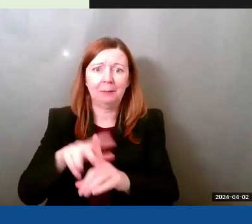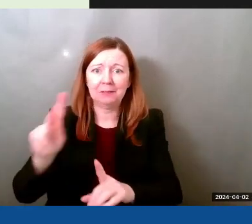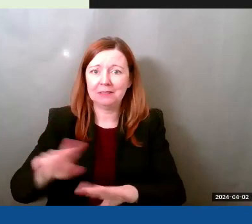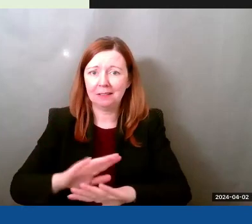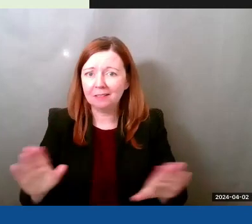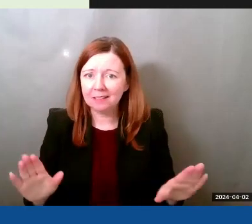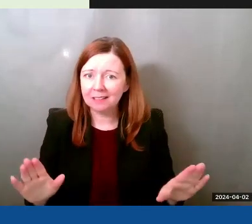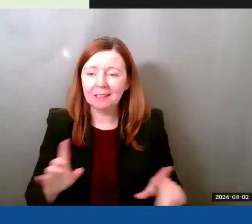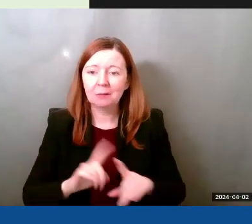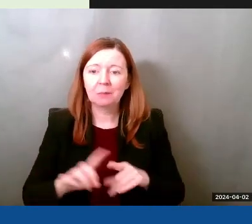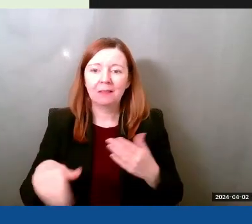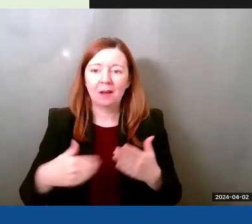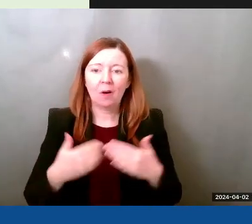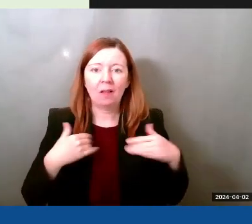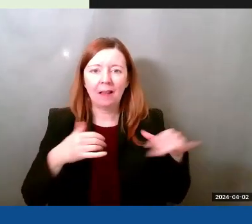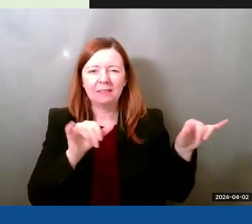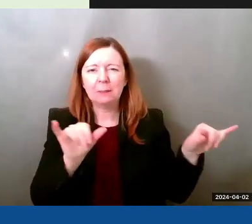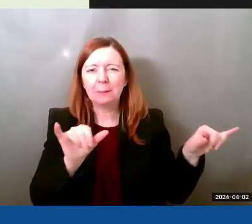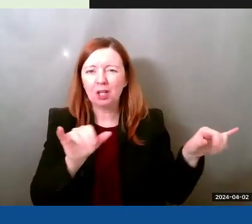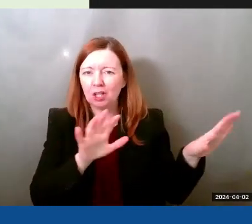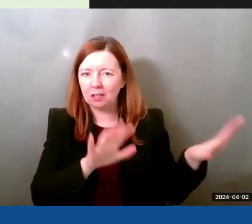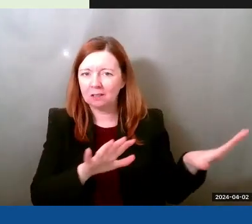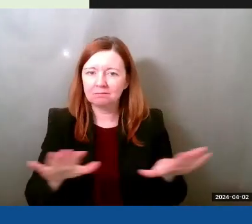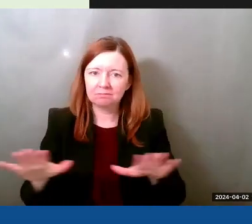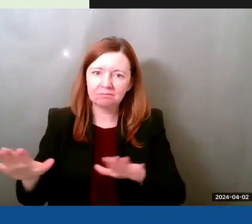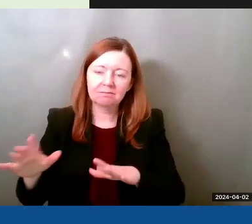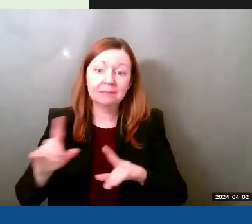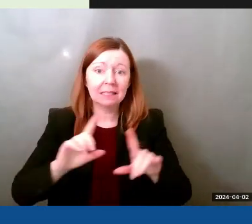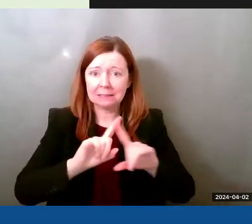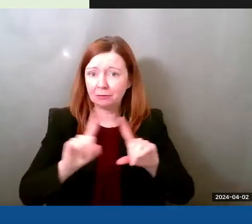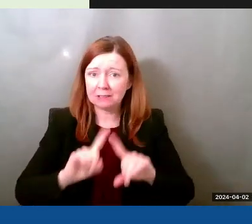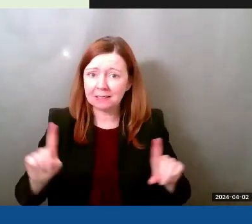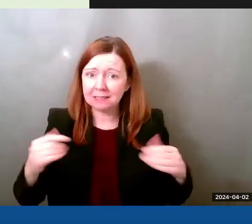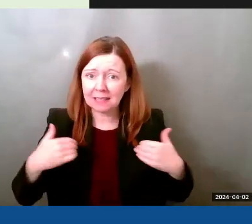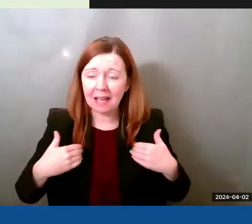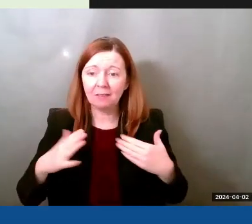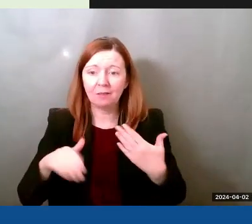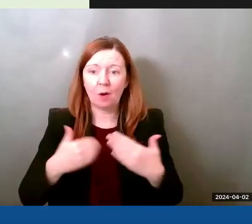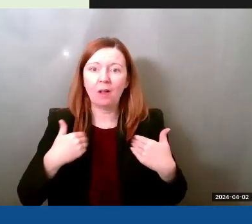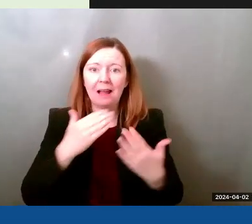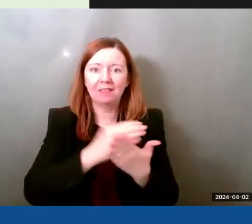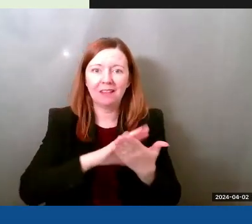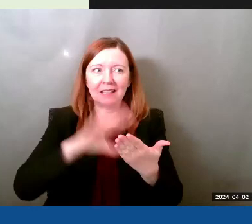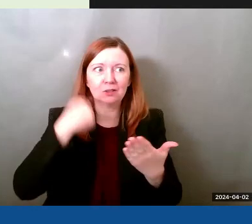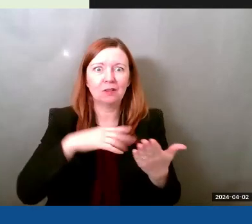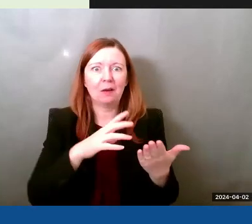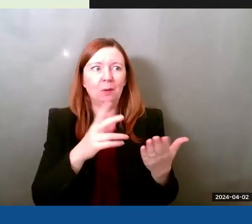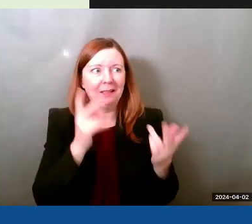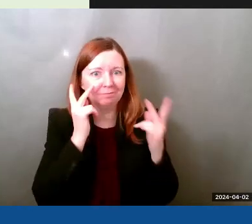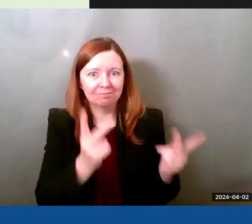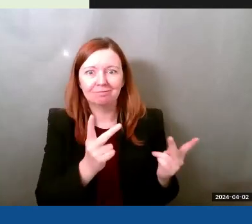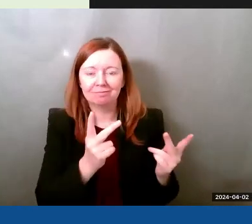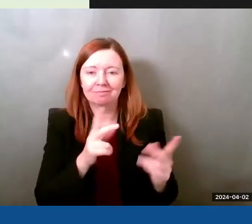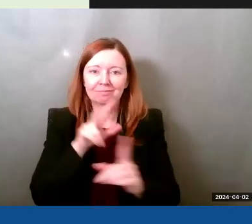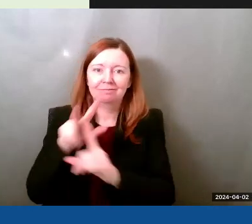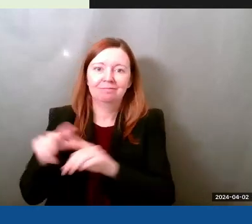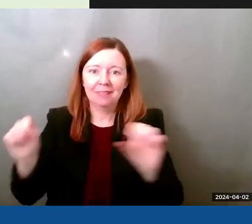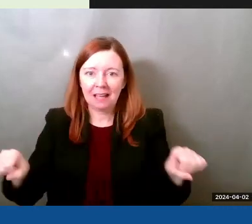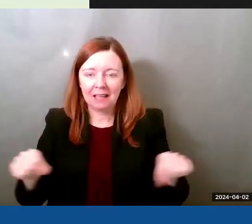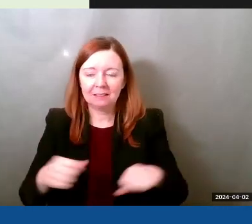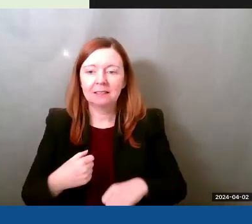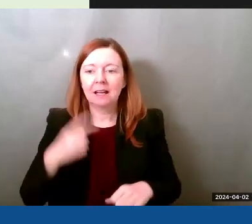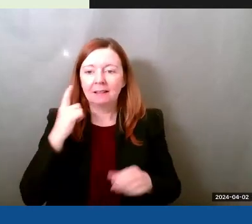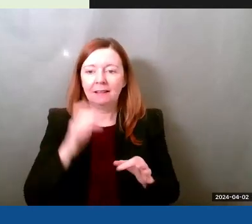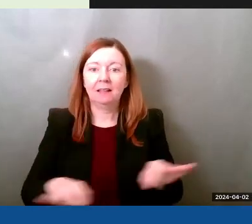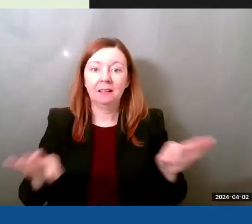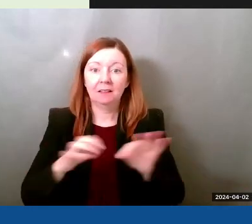another, but they all have similarities and differences, and they all have lessons learned that we can pick up from. And I think the key thing